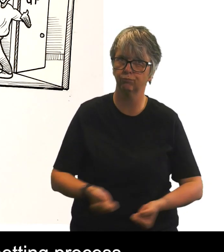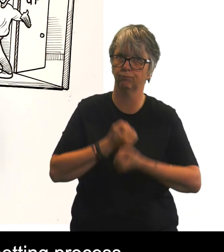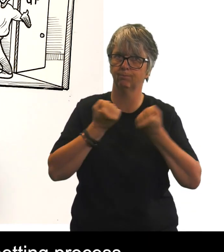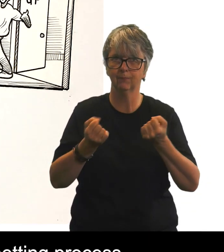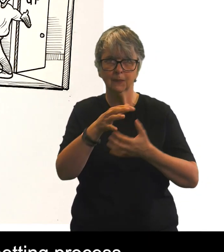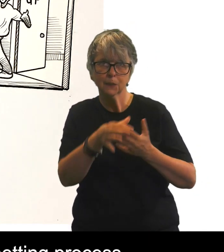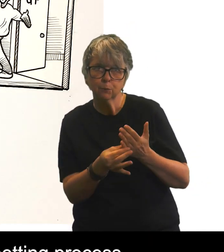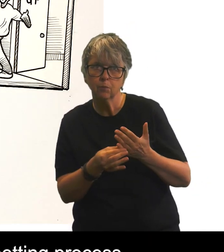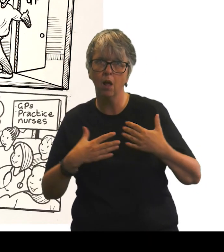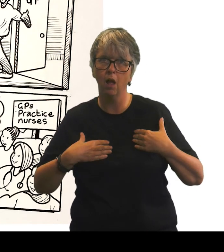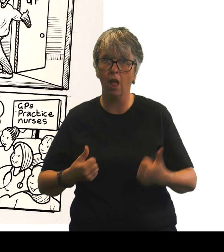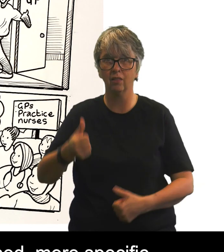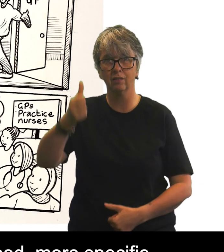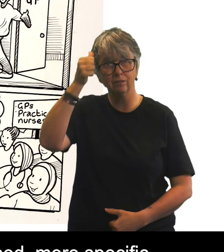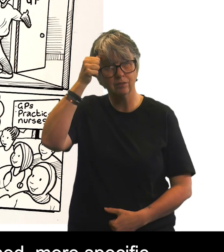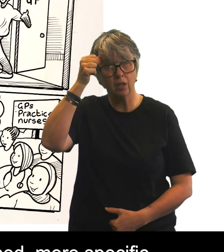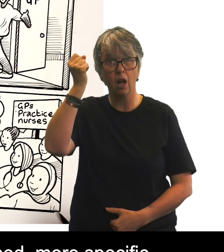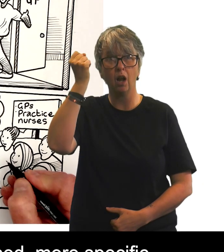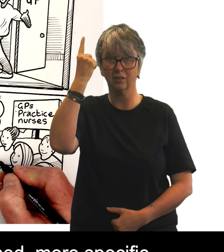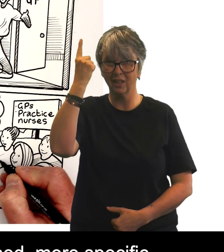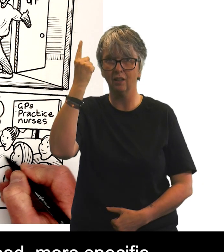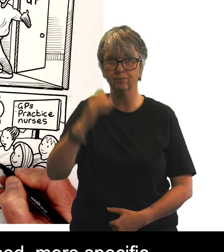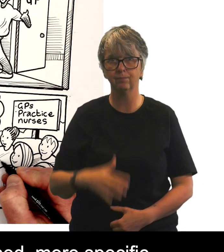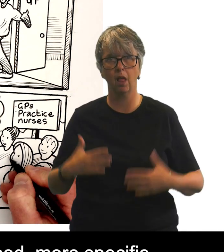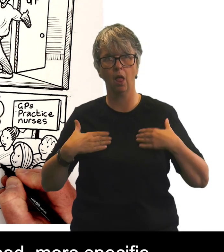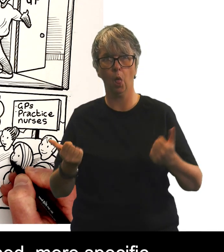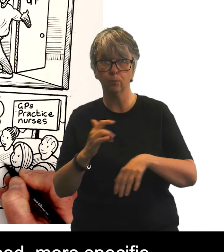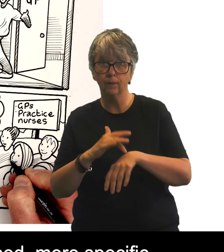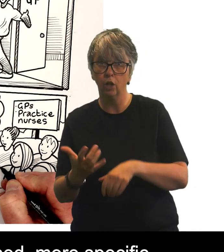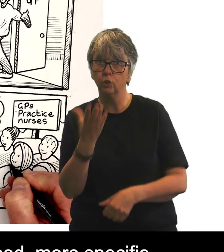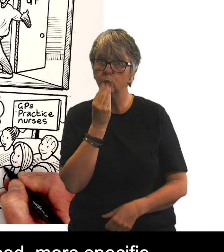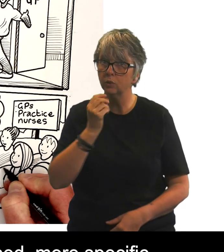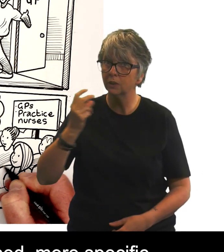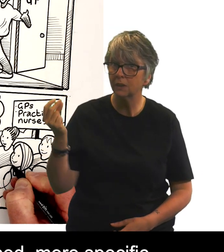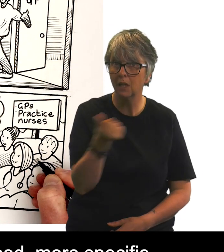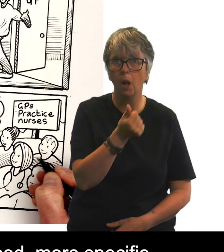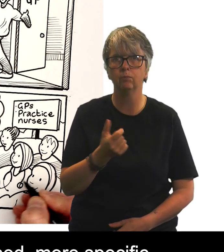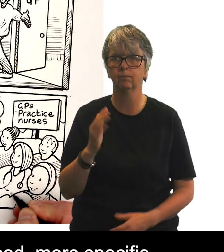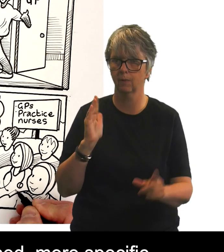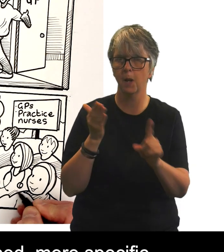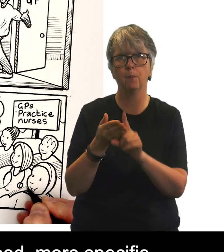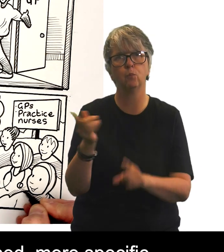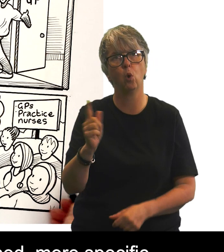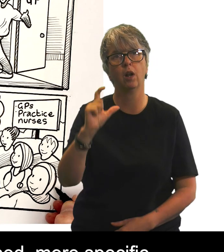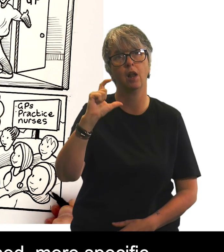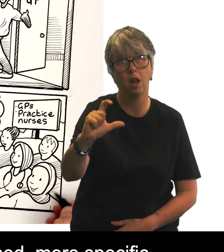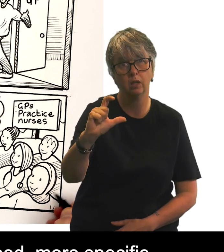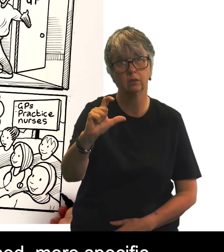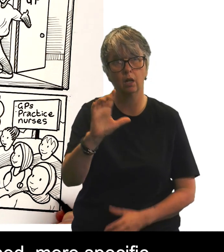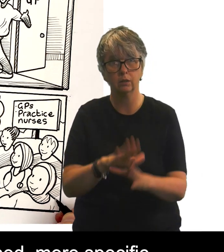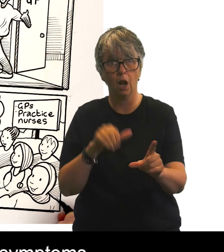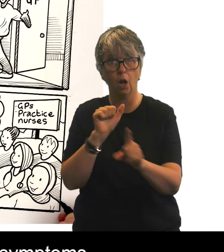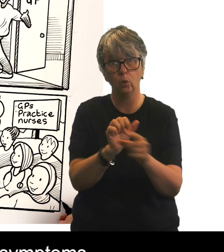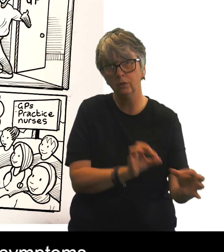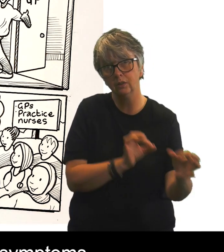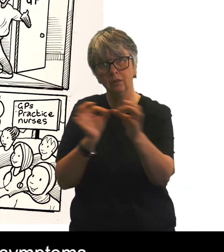safety netting process. We hope it will facilitate personalised, more specific safety netting and help empower